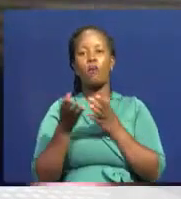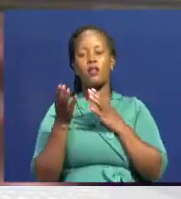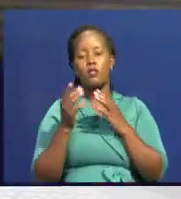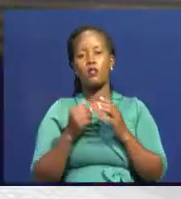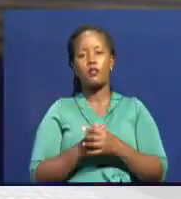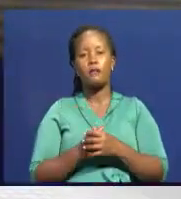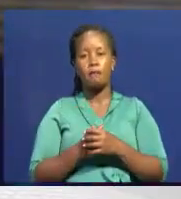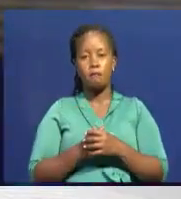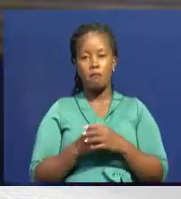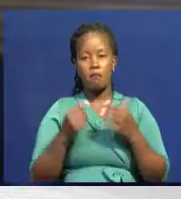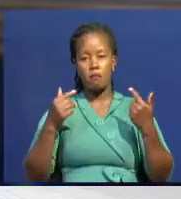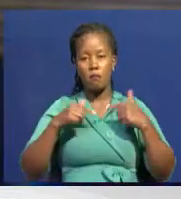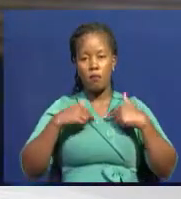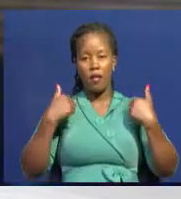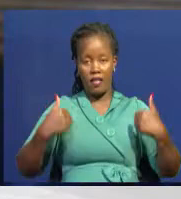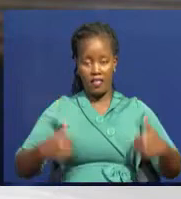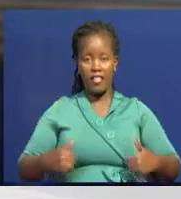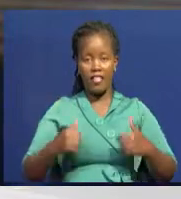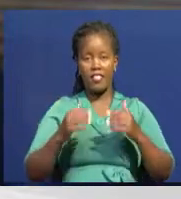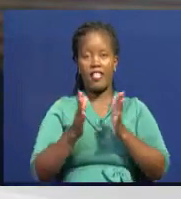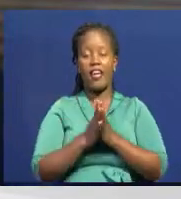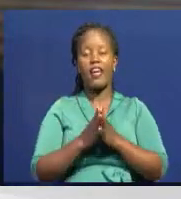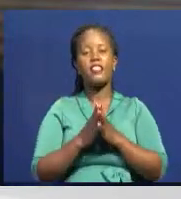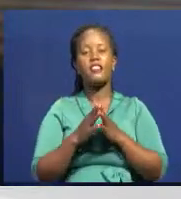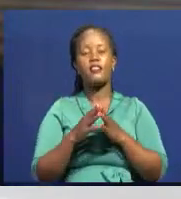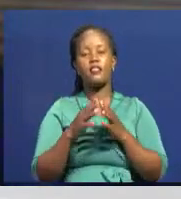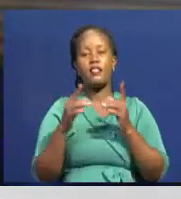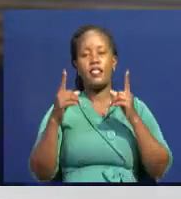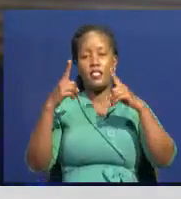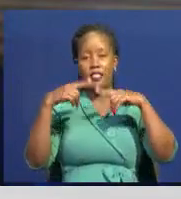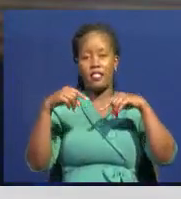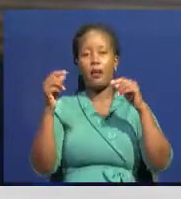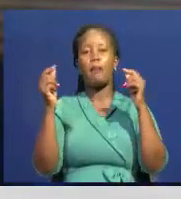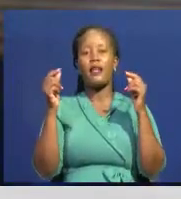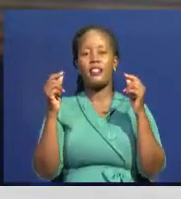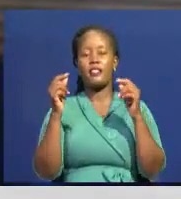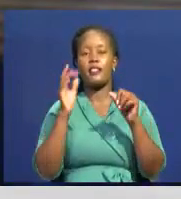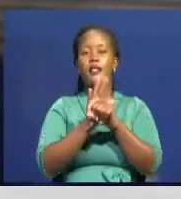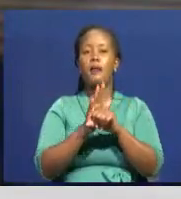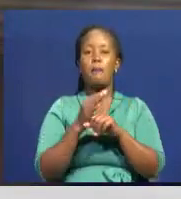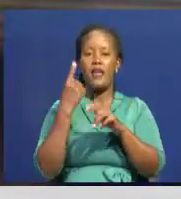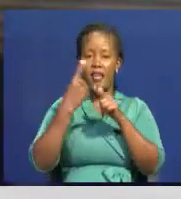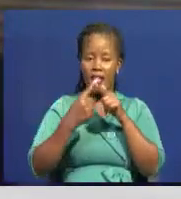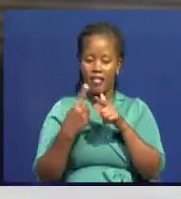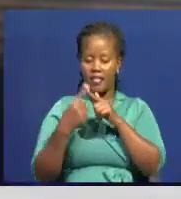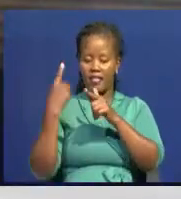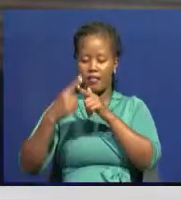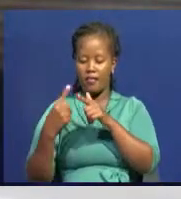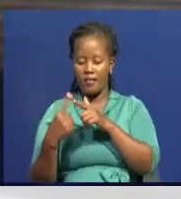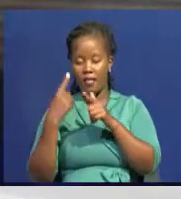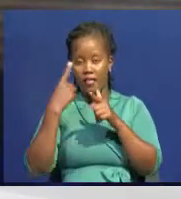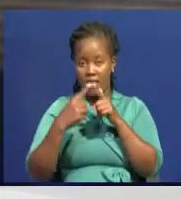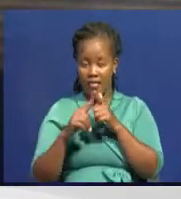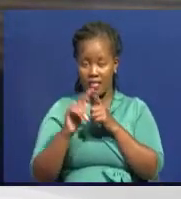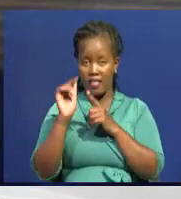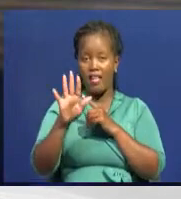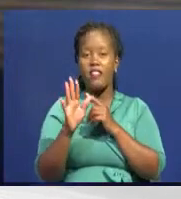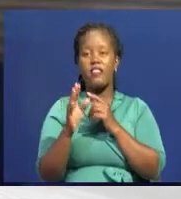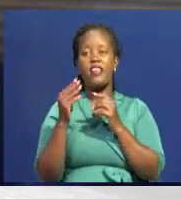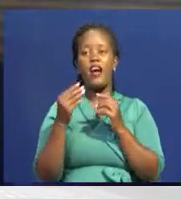fact, the Chinese and the Japanese for many years artificially deflated their